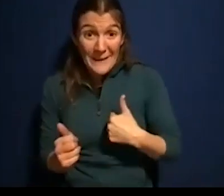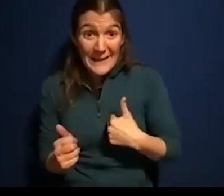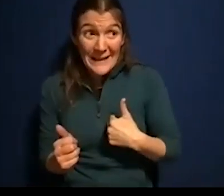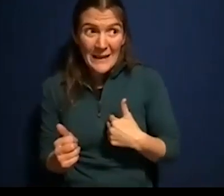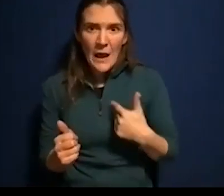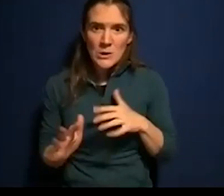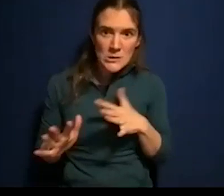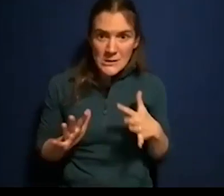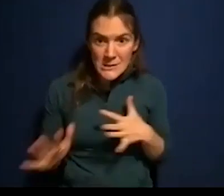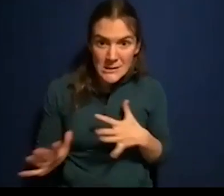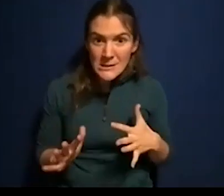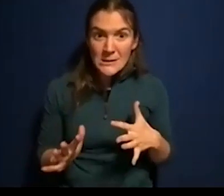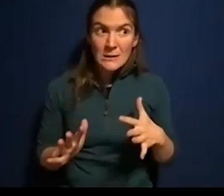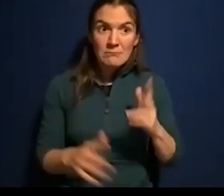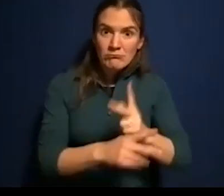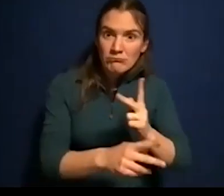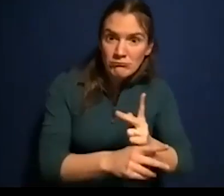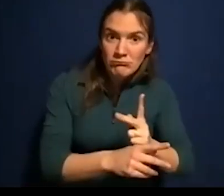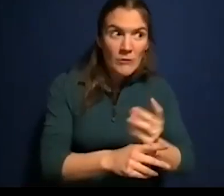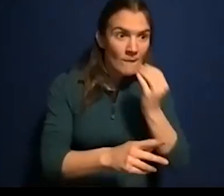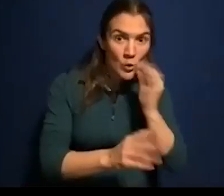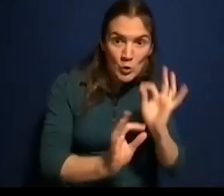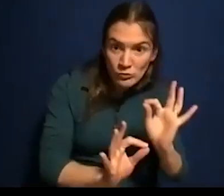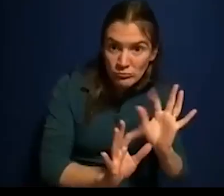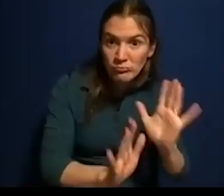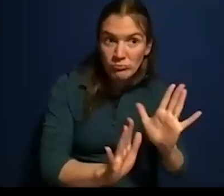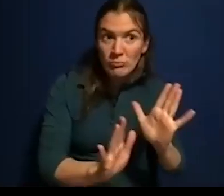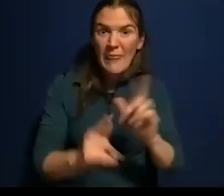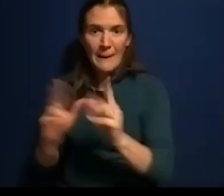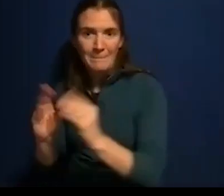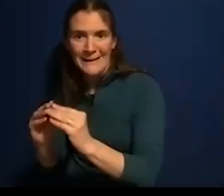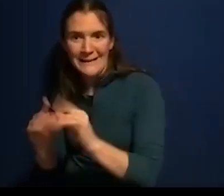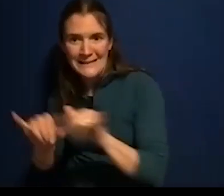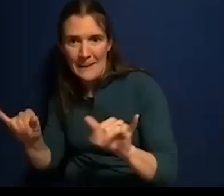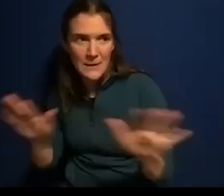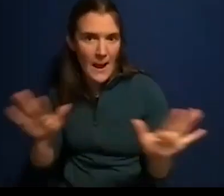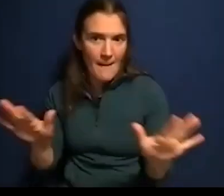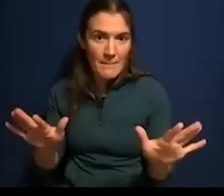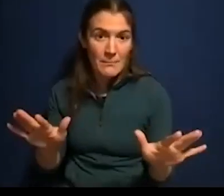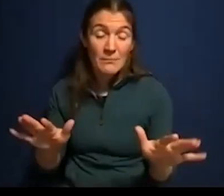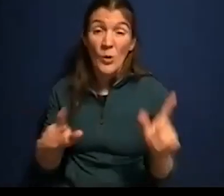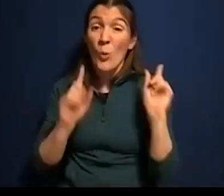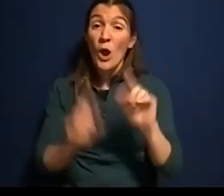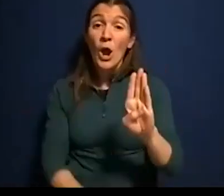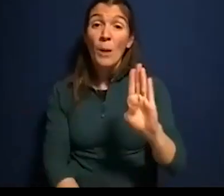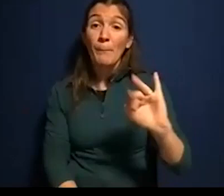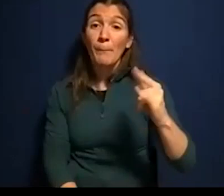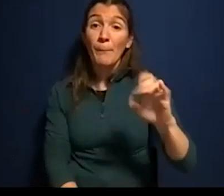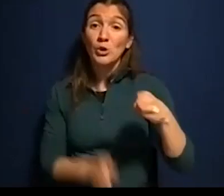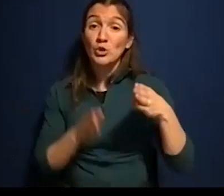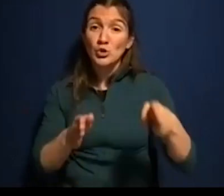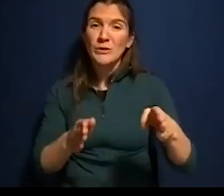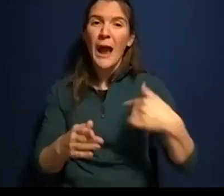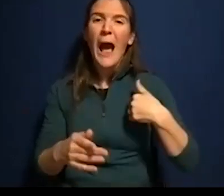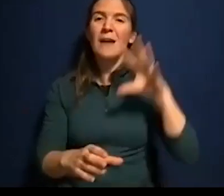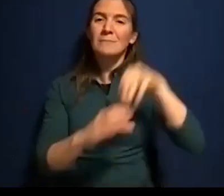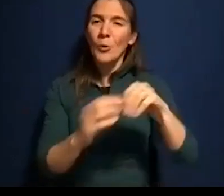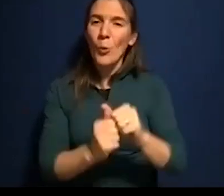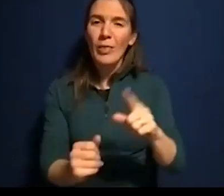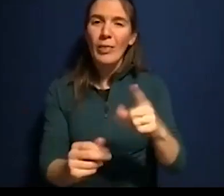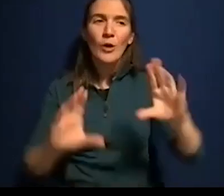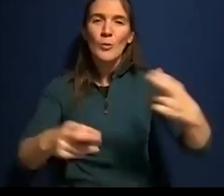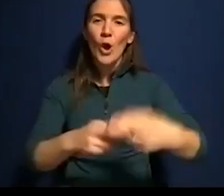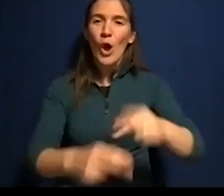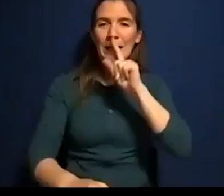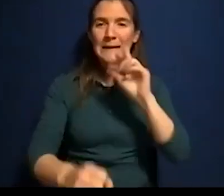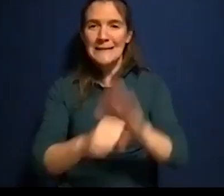sure she was well taken care of and that she was fed. And we went to Bird Street, and I was with Dedicated Dads also. And